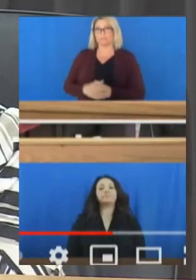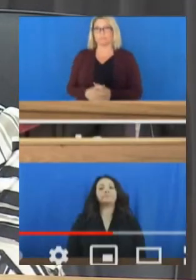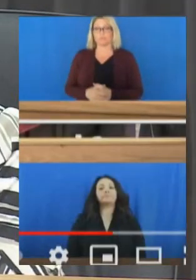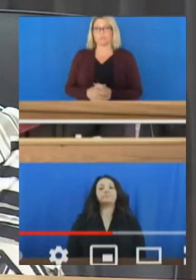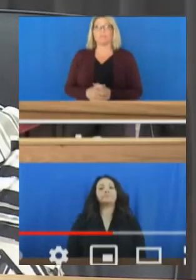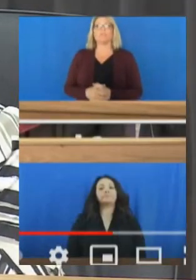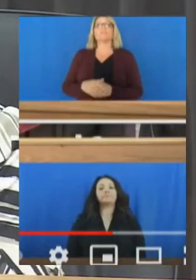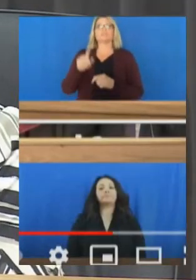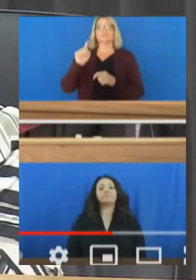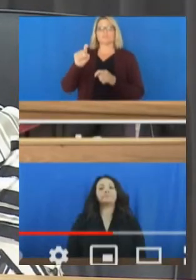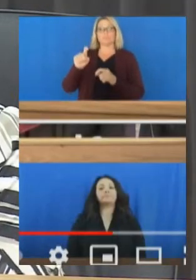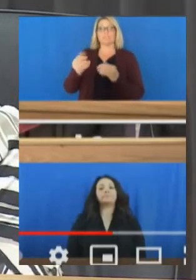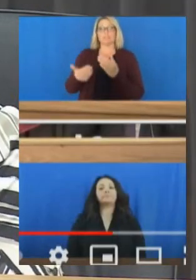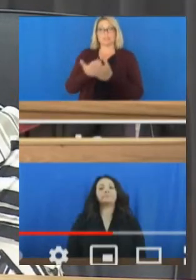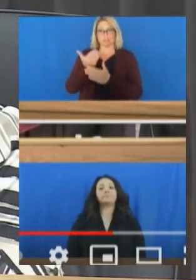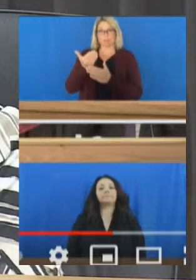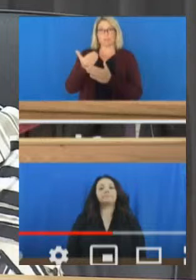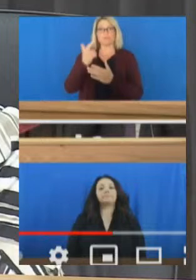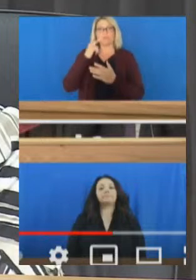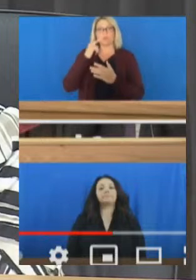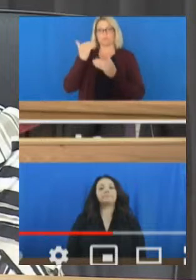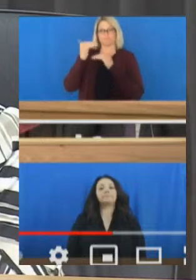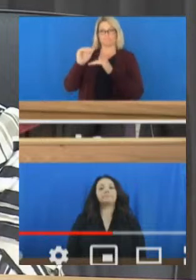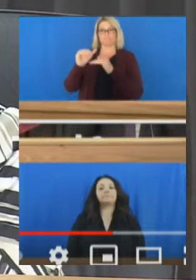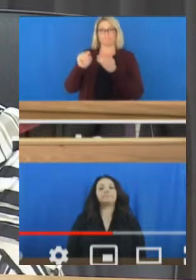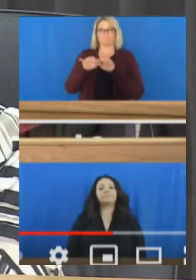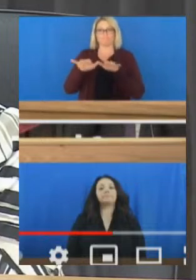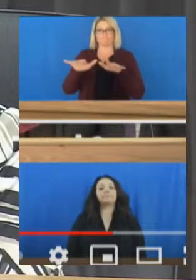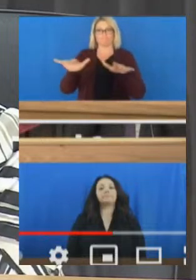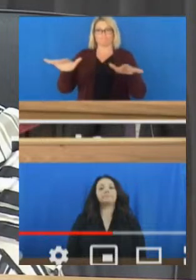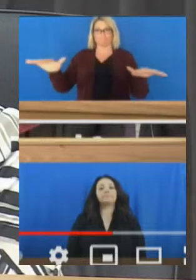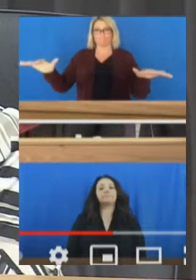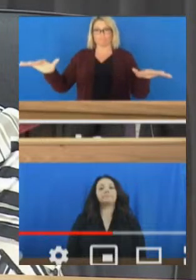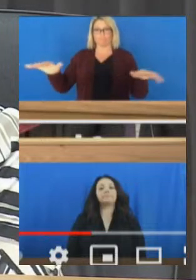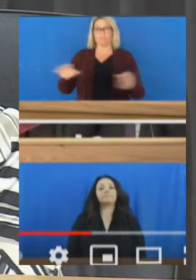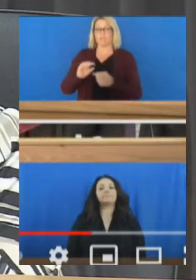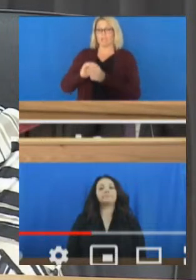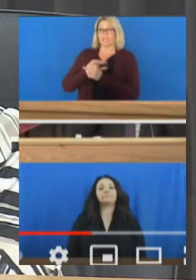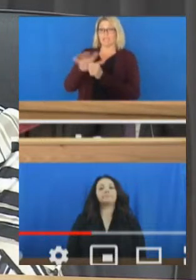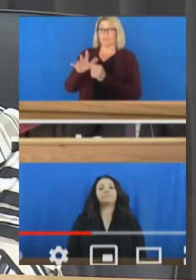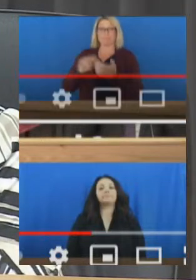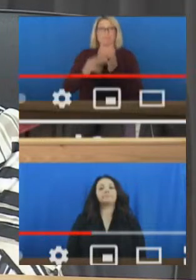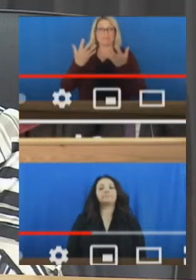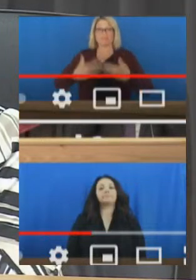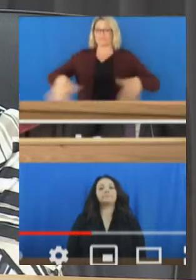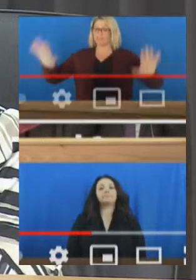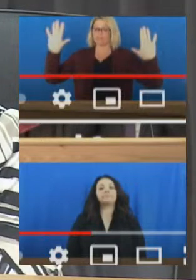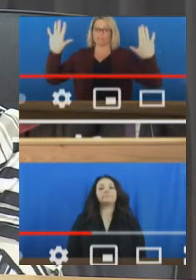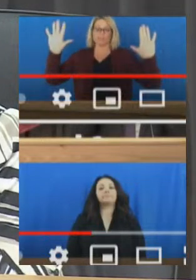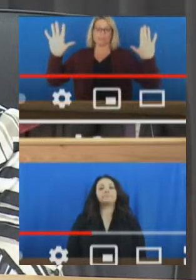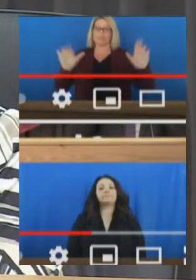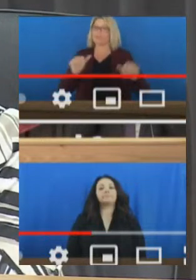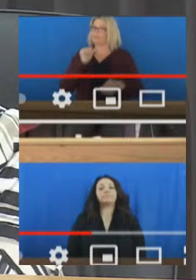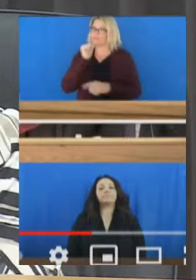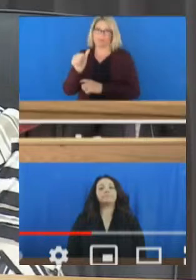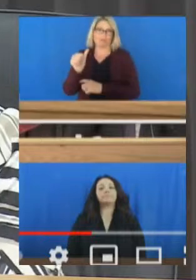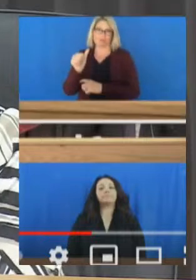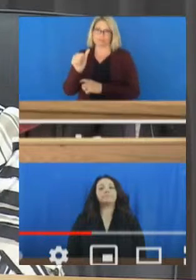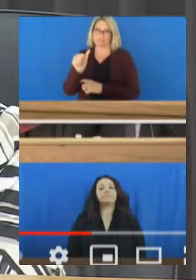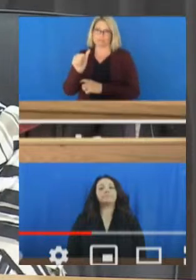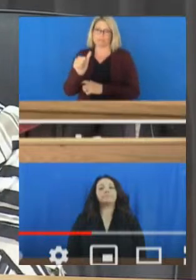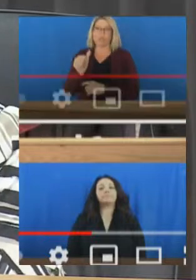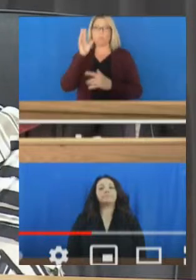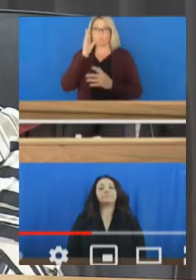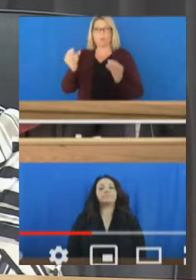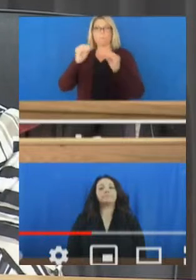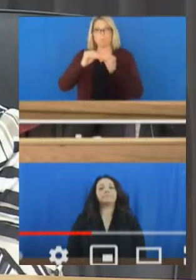all goes well. And again, we can look to places like the UK and Israel and their data after their populations were vaccinated with 2 doses. So